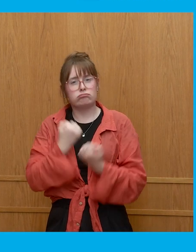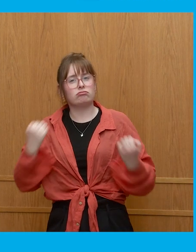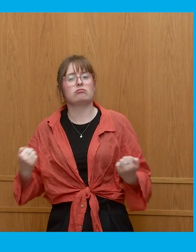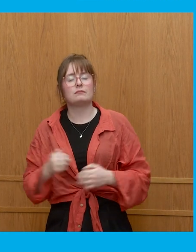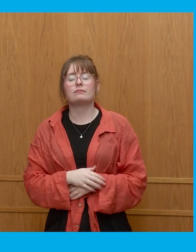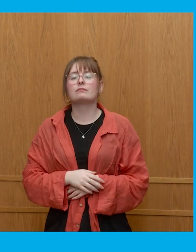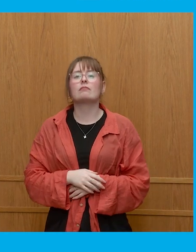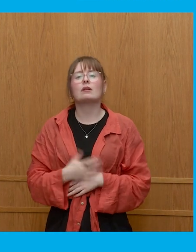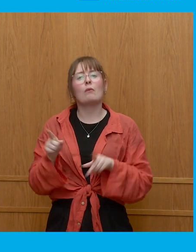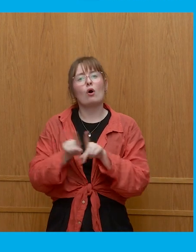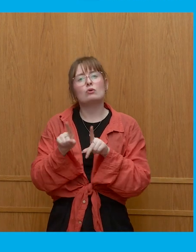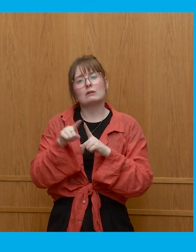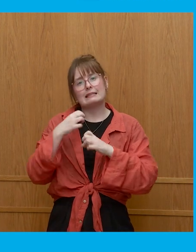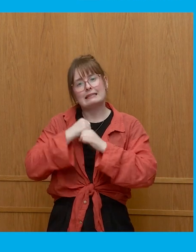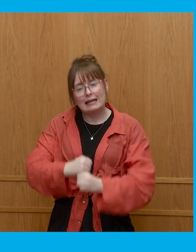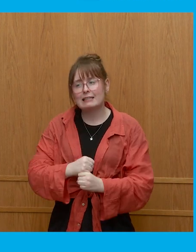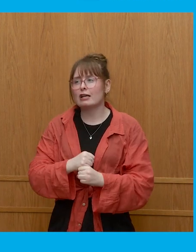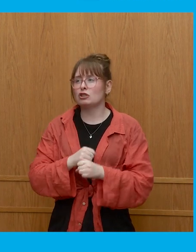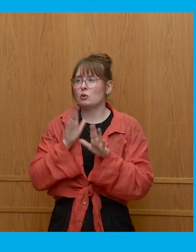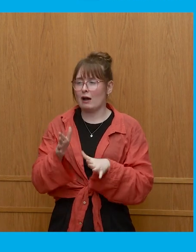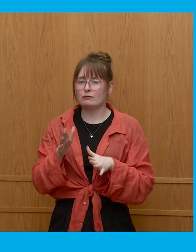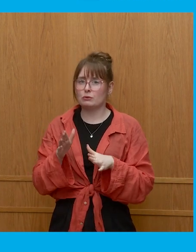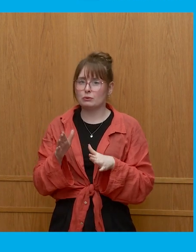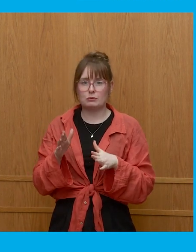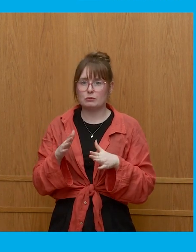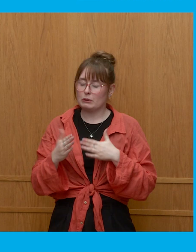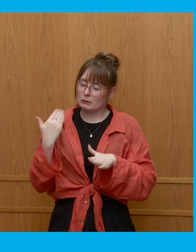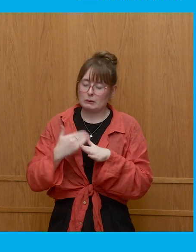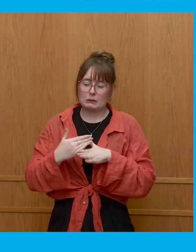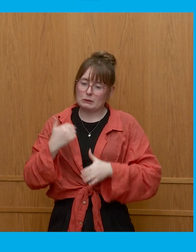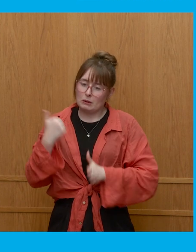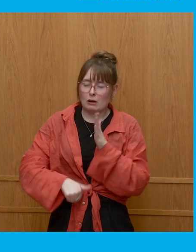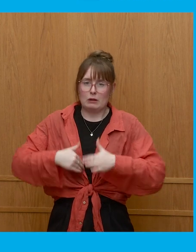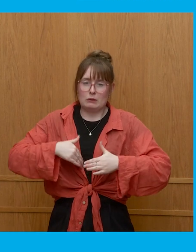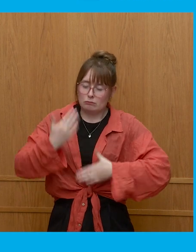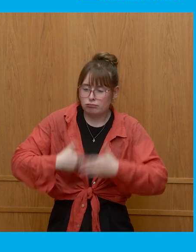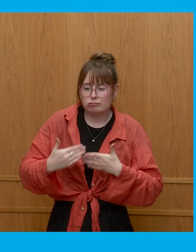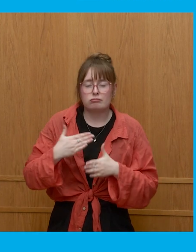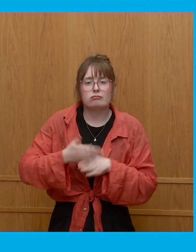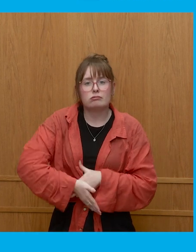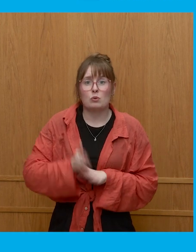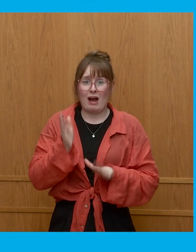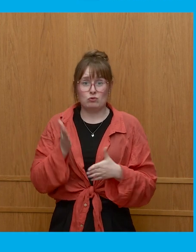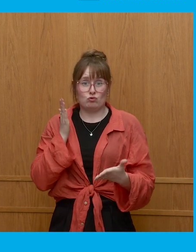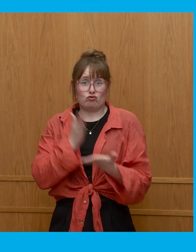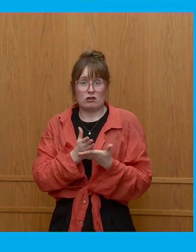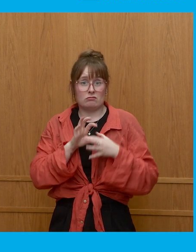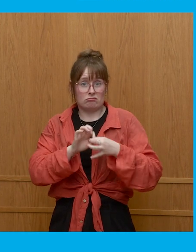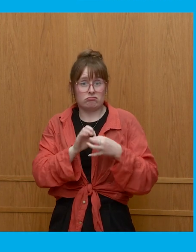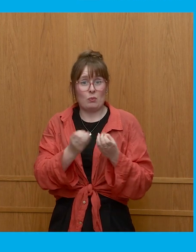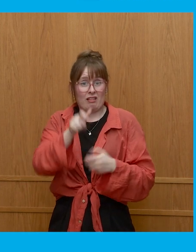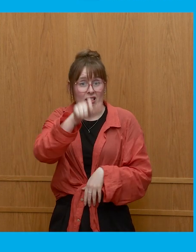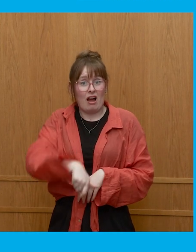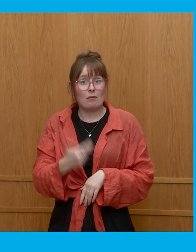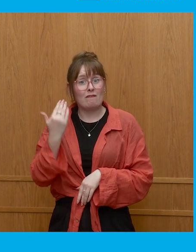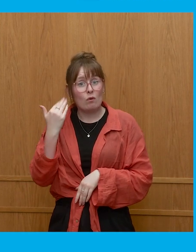the dedication that you have to give to a building, you need to have a trust and a relationship with your client. And back to your comment